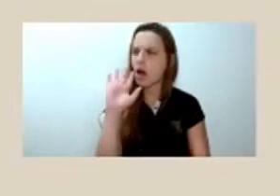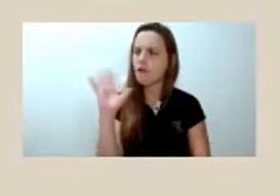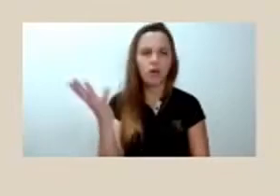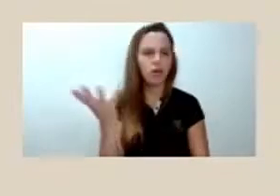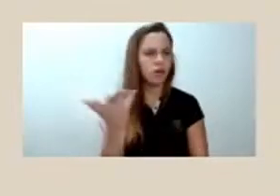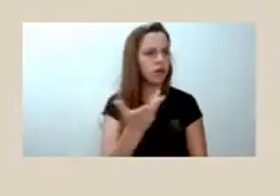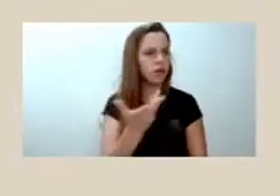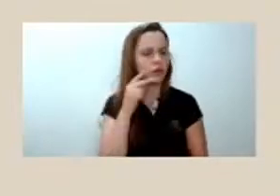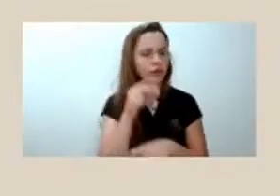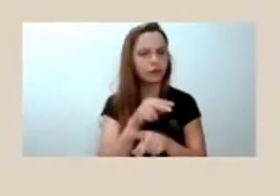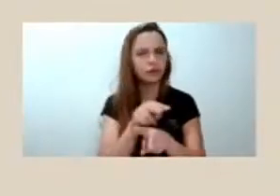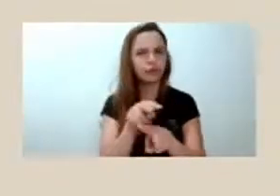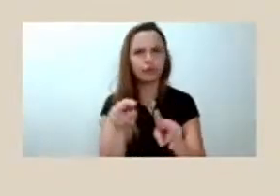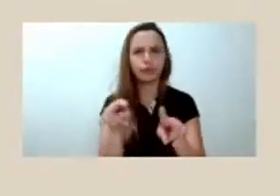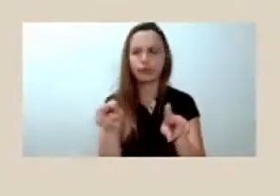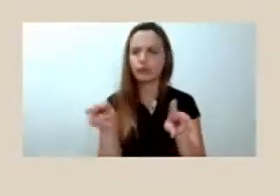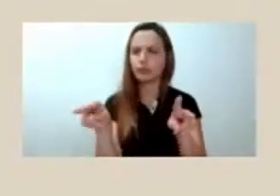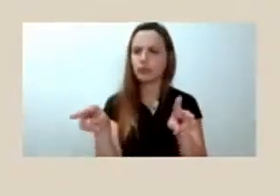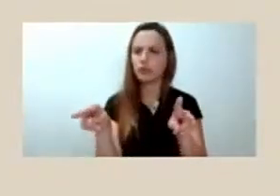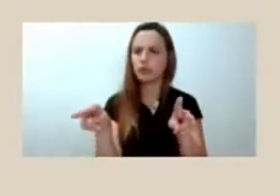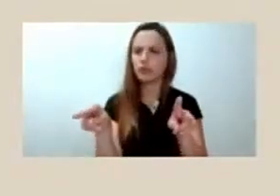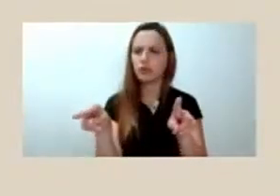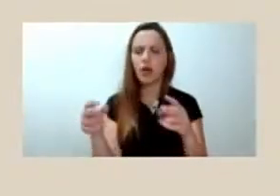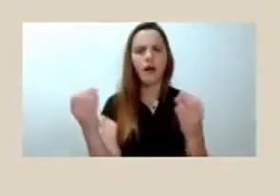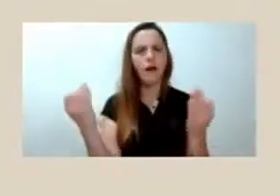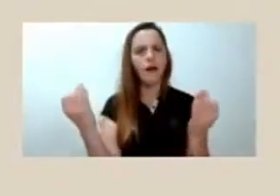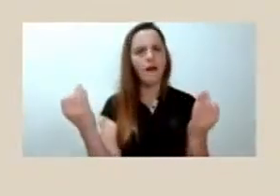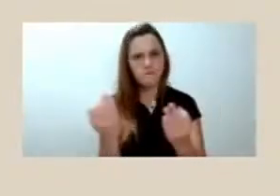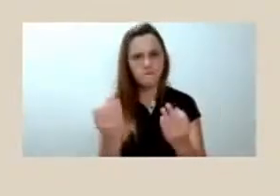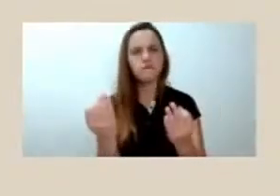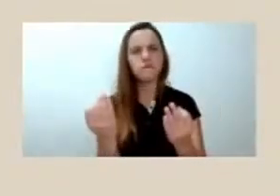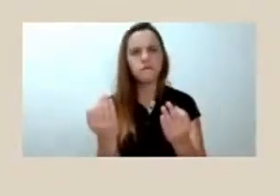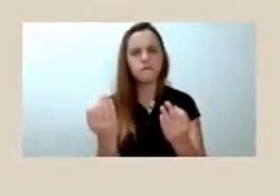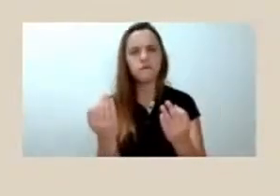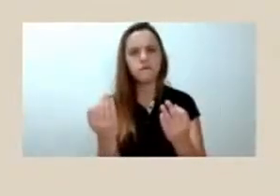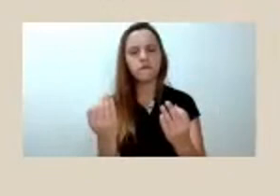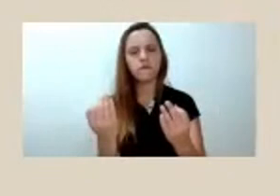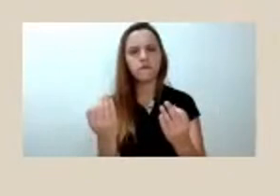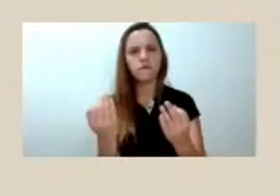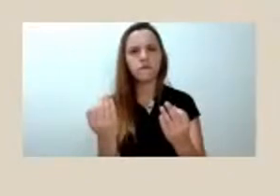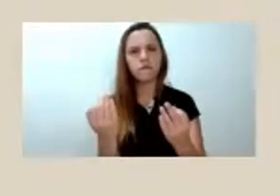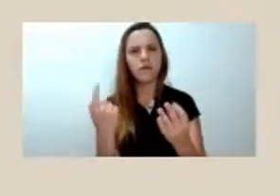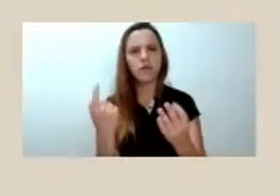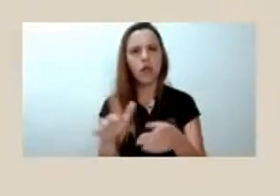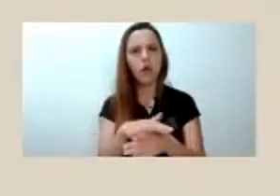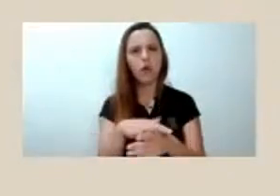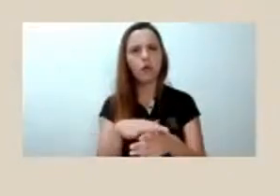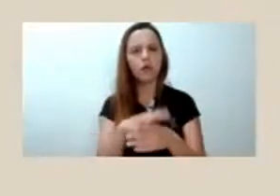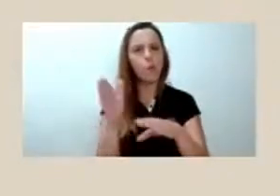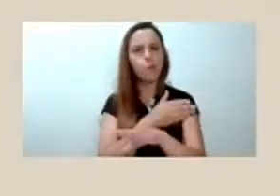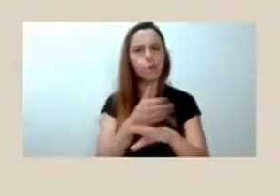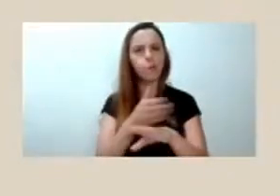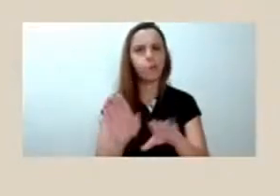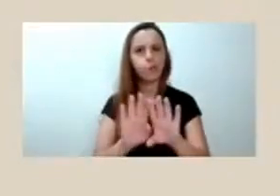will find out that for sure there are contexts that are segregated. And this